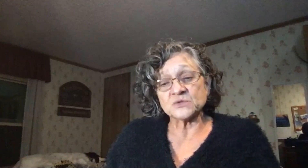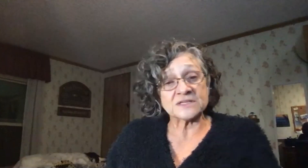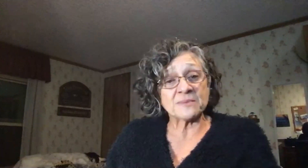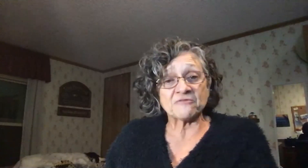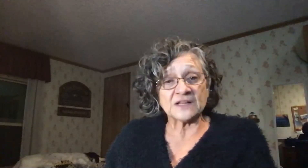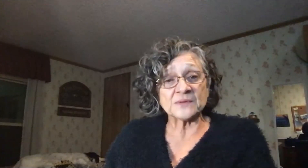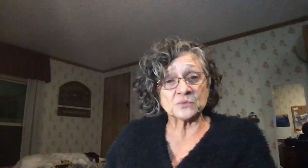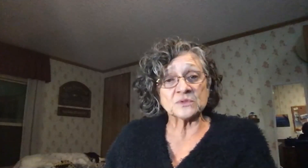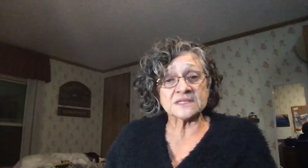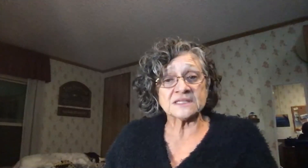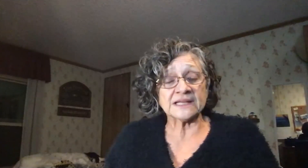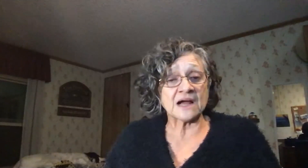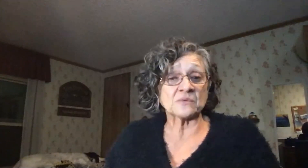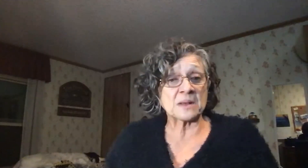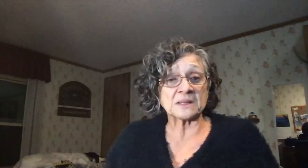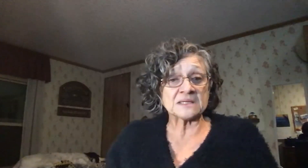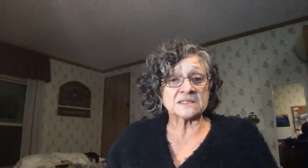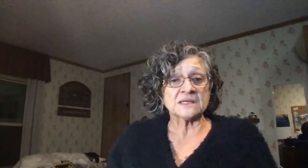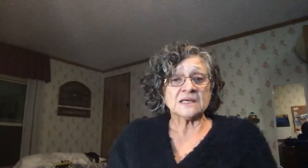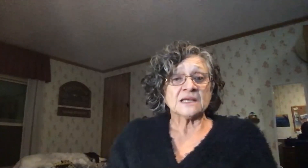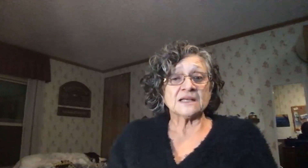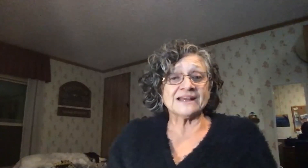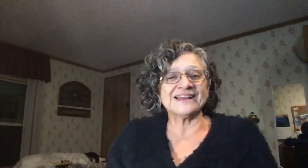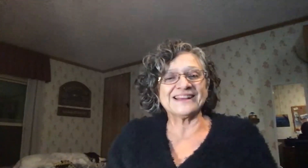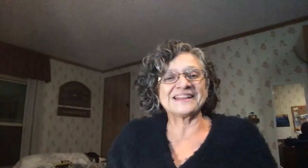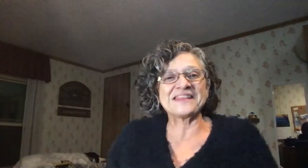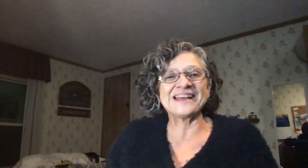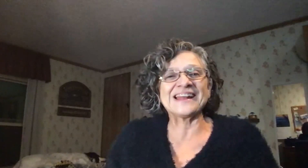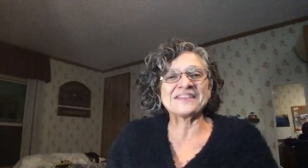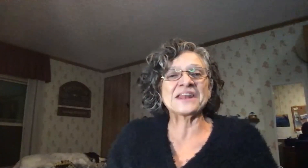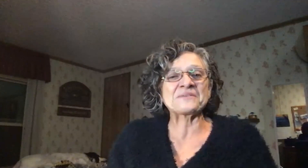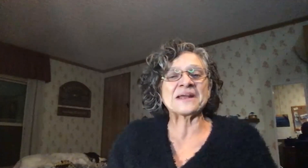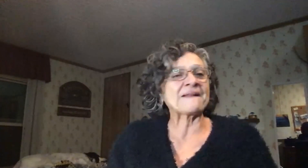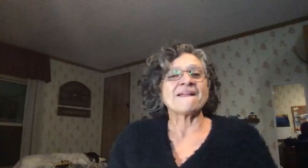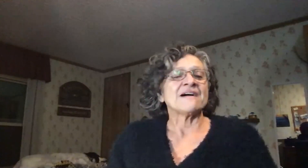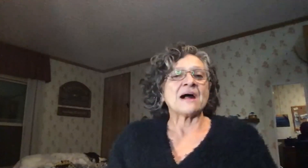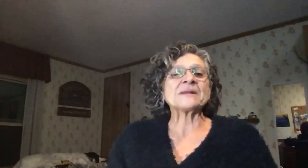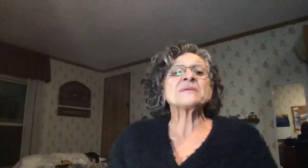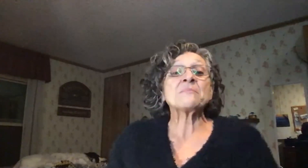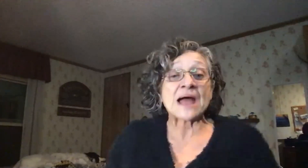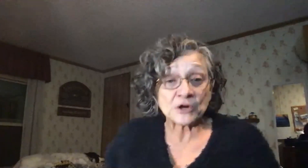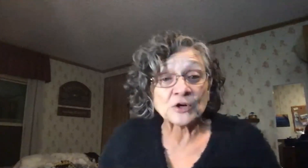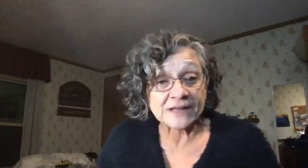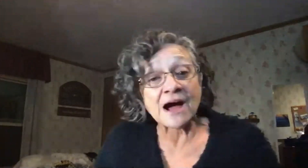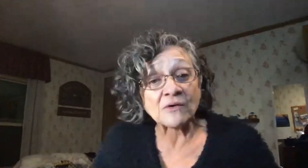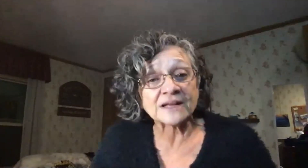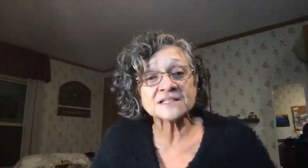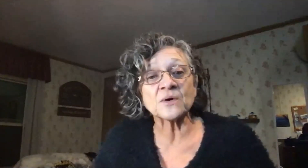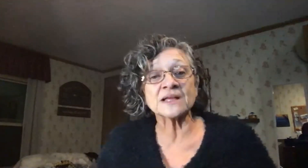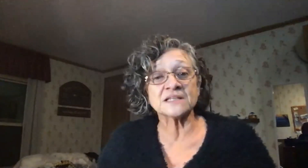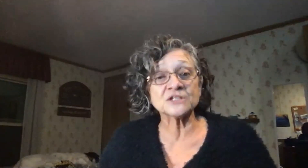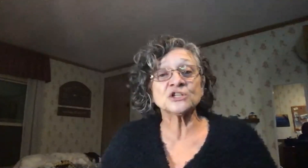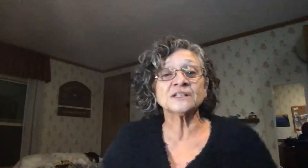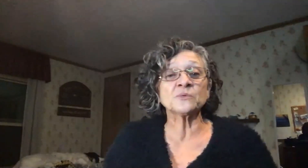really strict about following the rules until I got rebellious. and then I went, I'm going to be a bad girl now. And